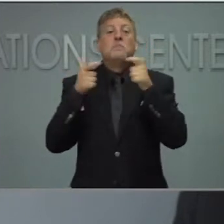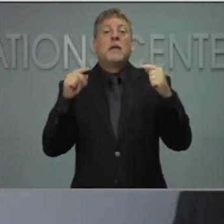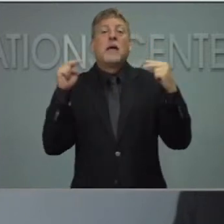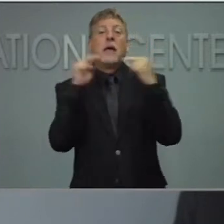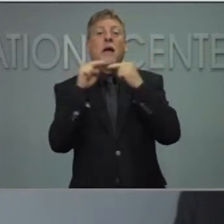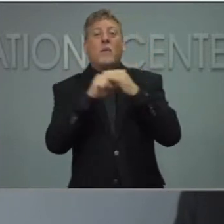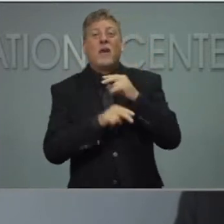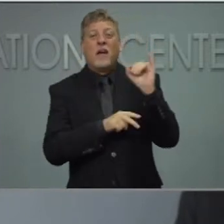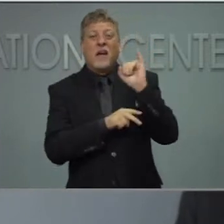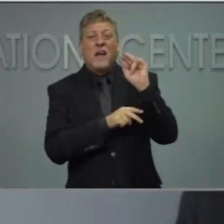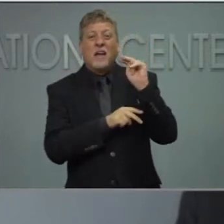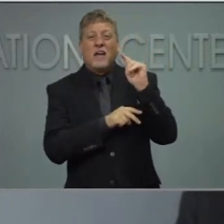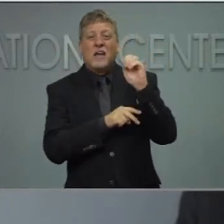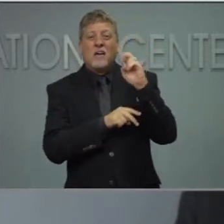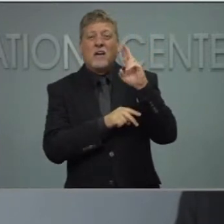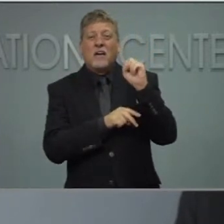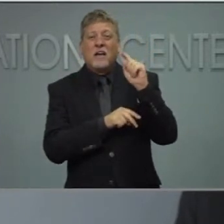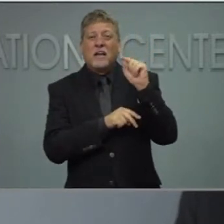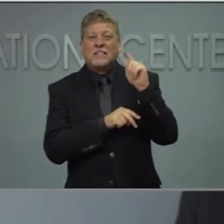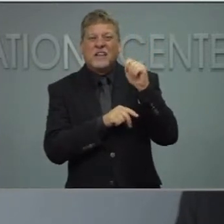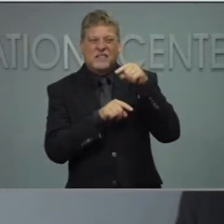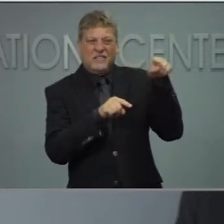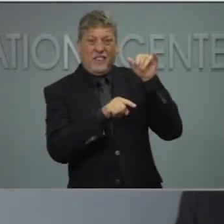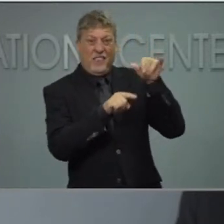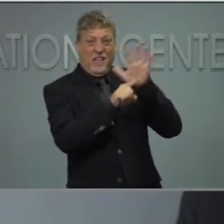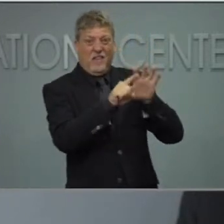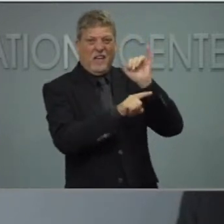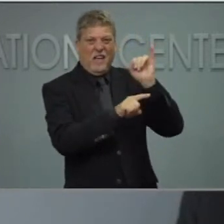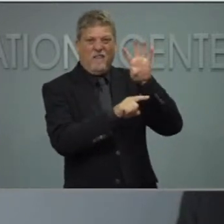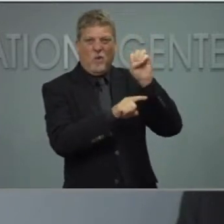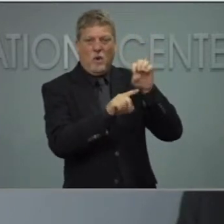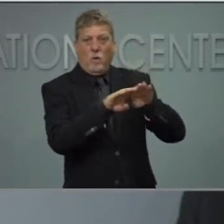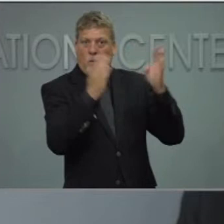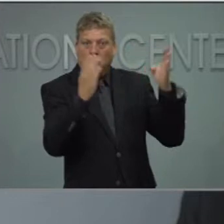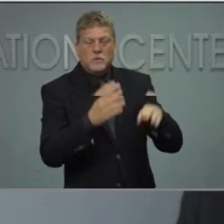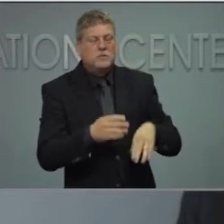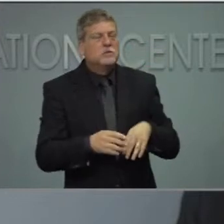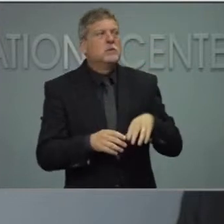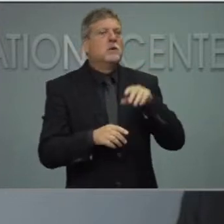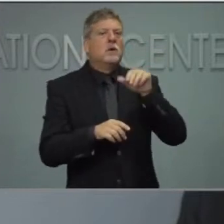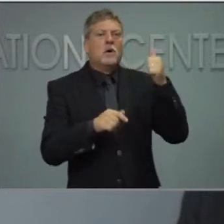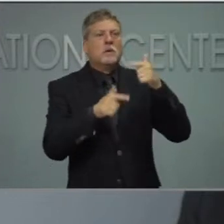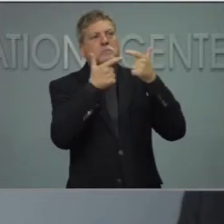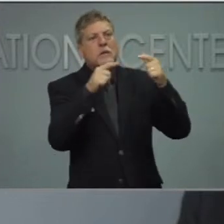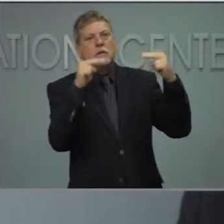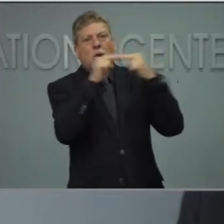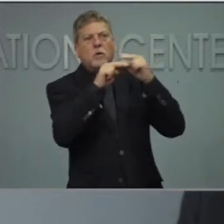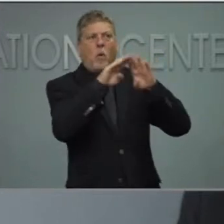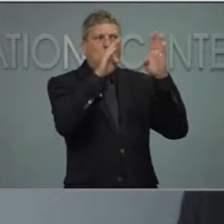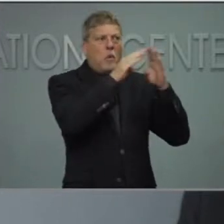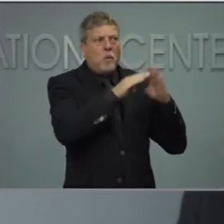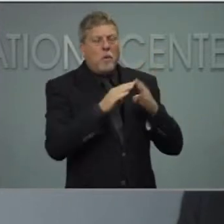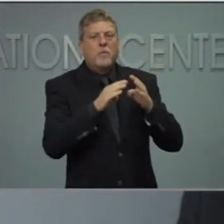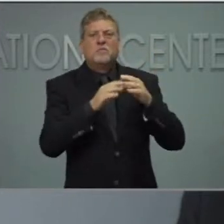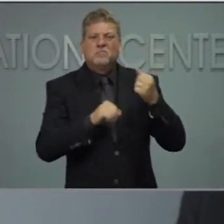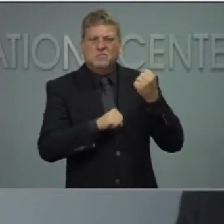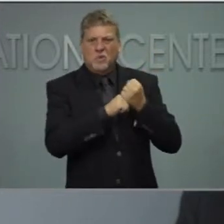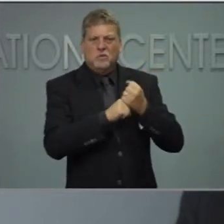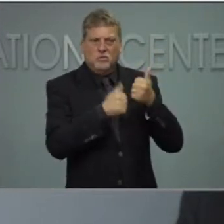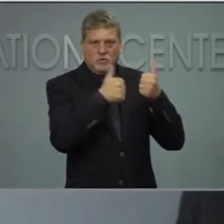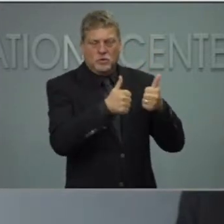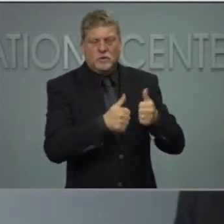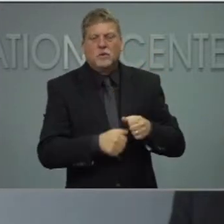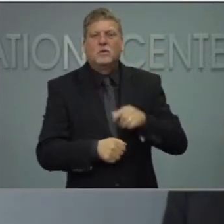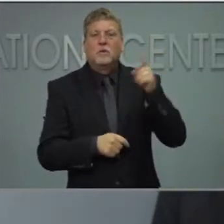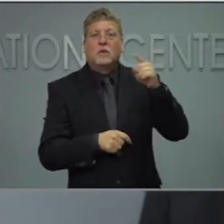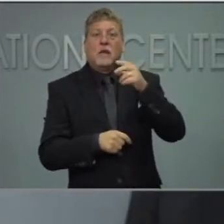communities, either via ground, water, or via air. We have a number of resources from the National Guard and the State Highway Patrol that are, and Civil